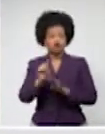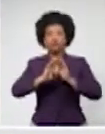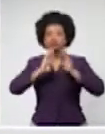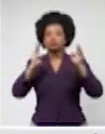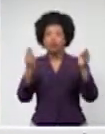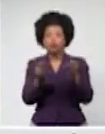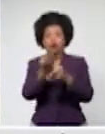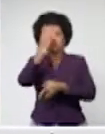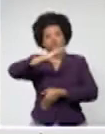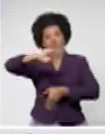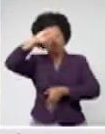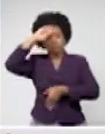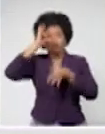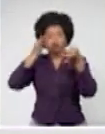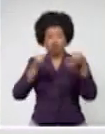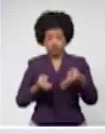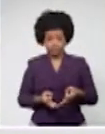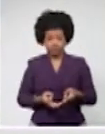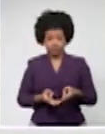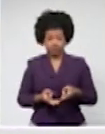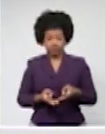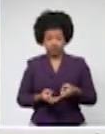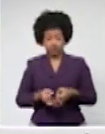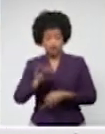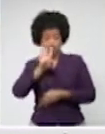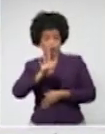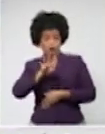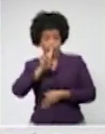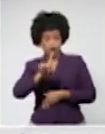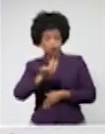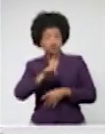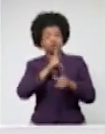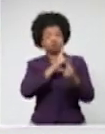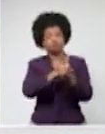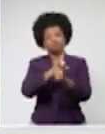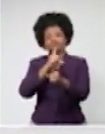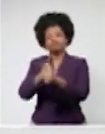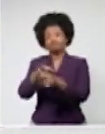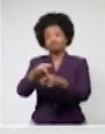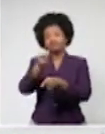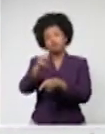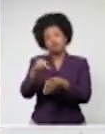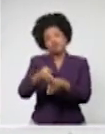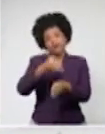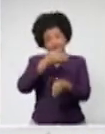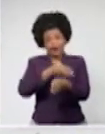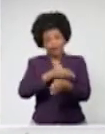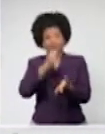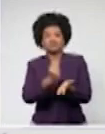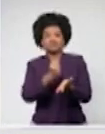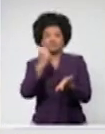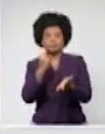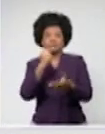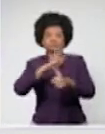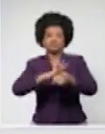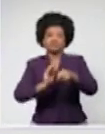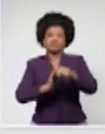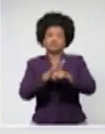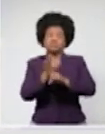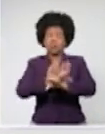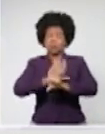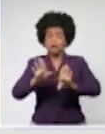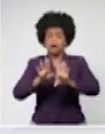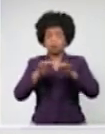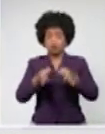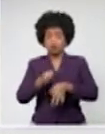case contacts. Some of them are direct contacts, others are contacts of contacts, but they are always linked